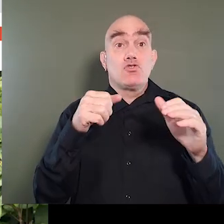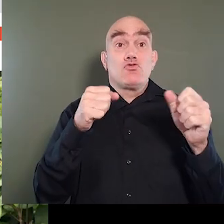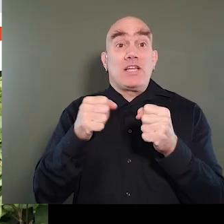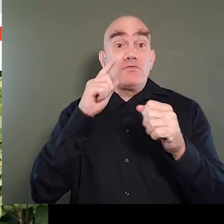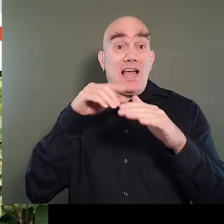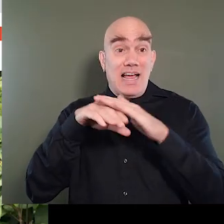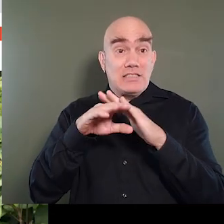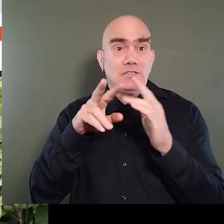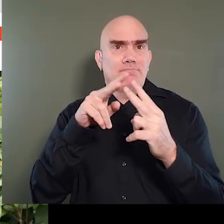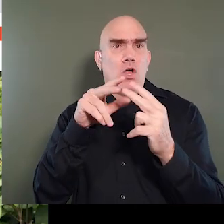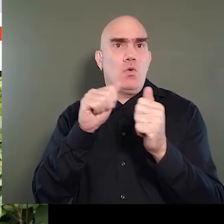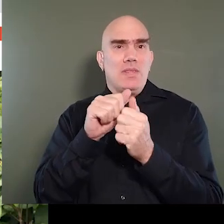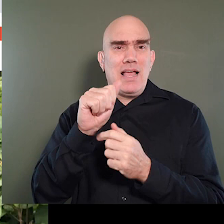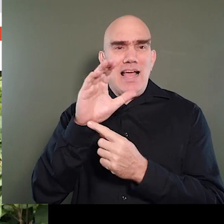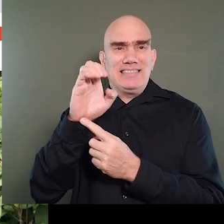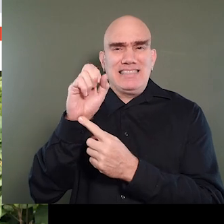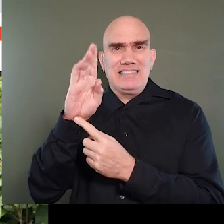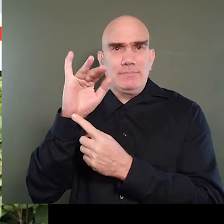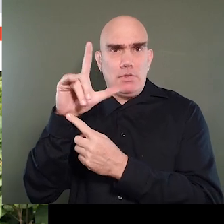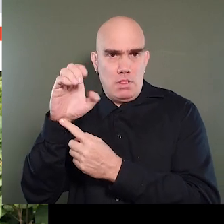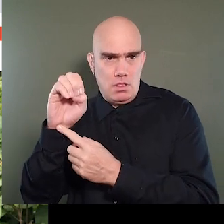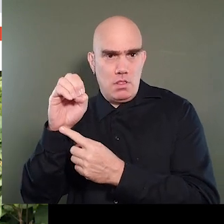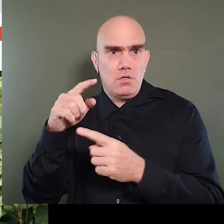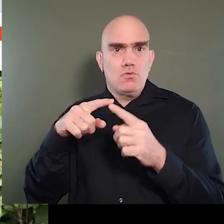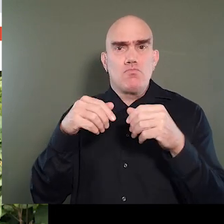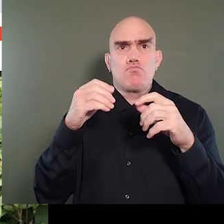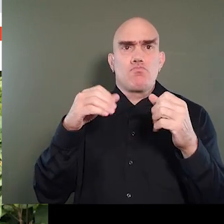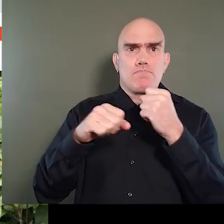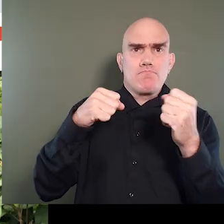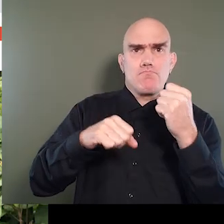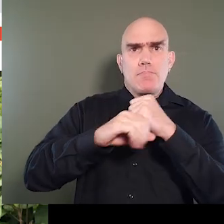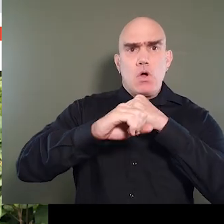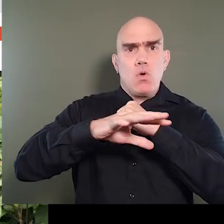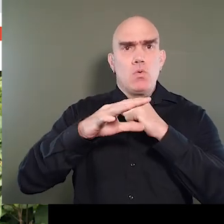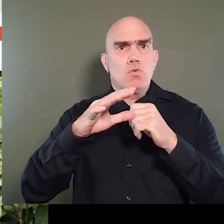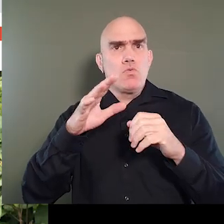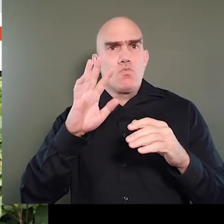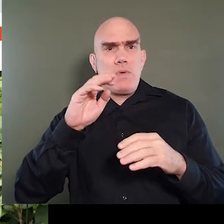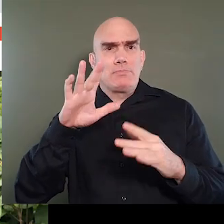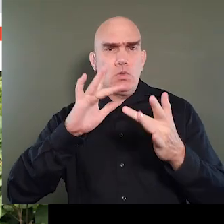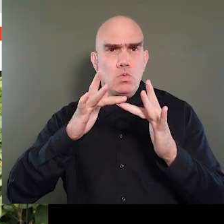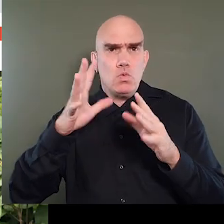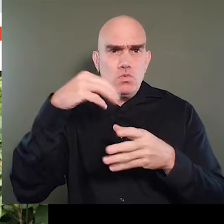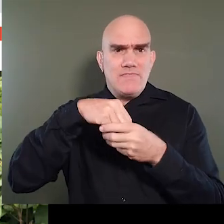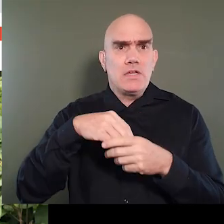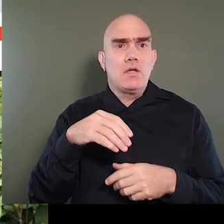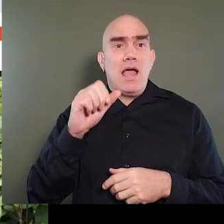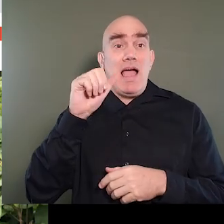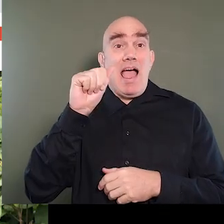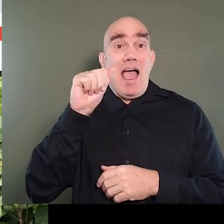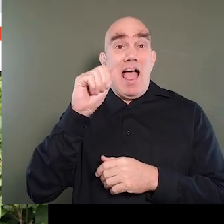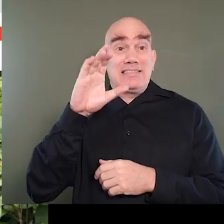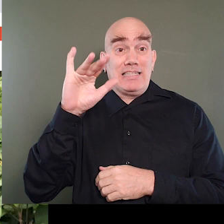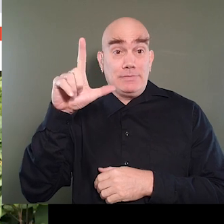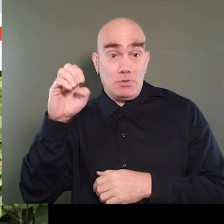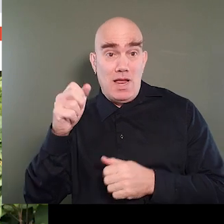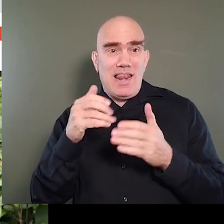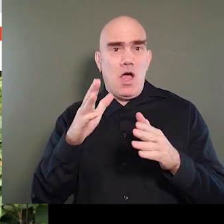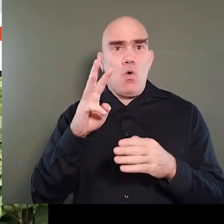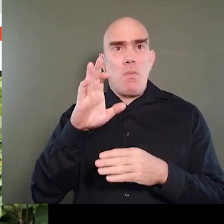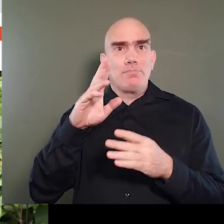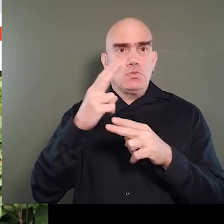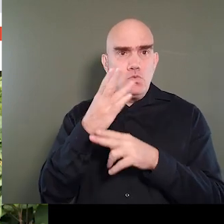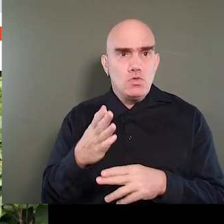for Access is partnered with accessiBe to promote web inclusivity and accessibility. accessiBe allows web users to adjust our website's